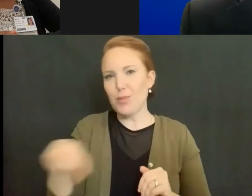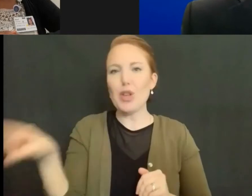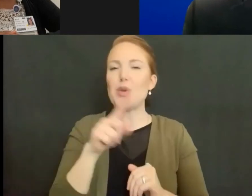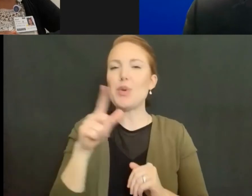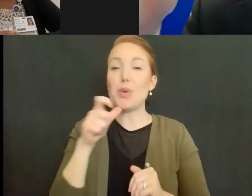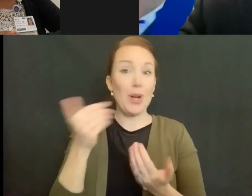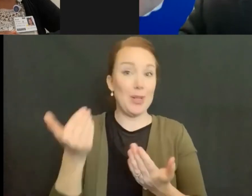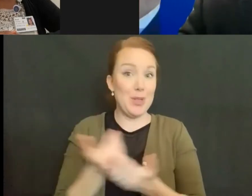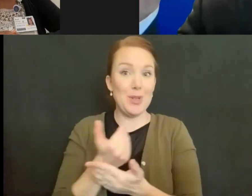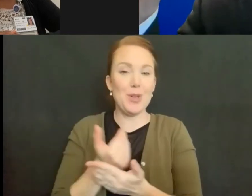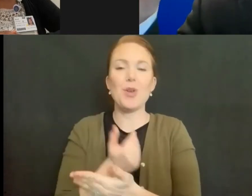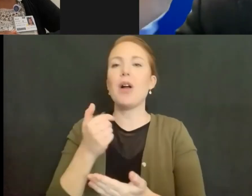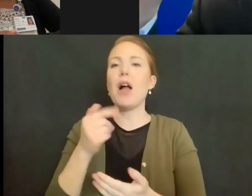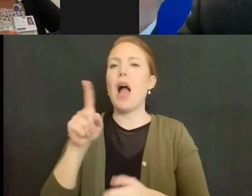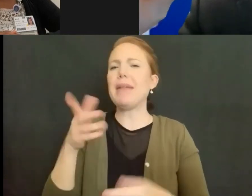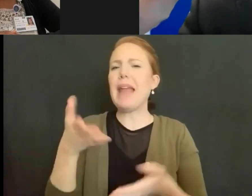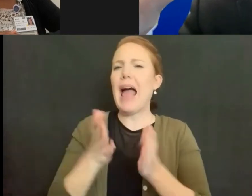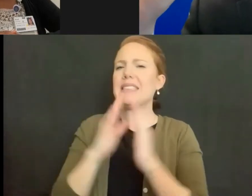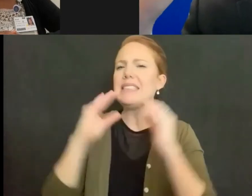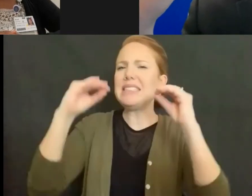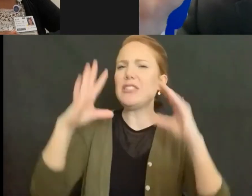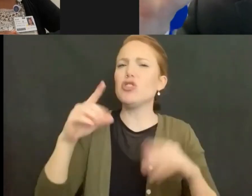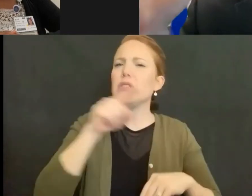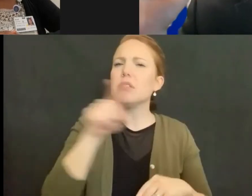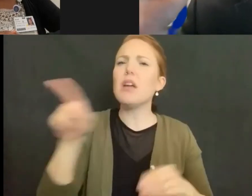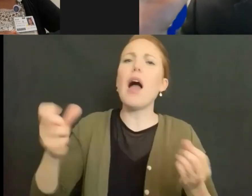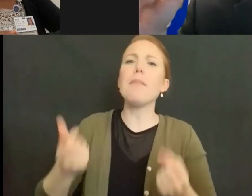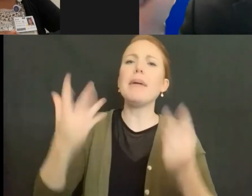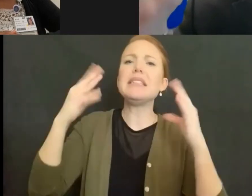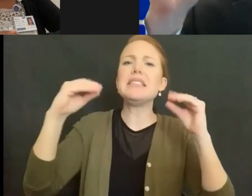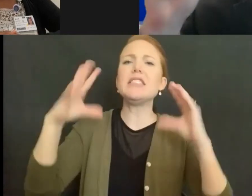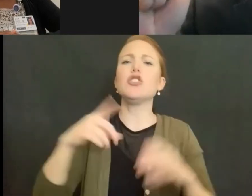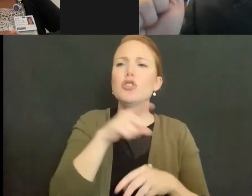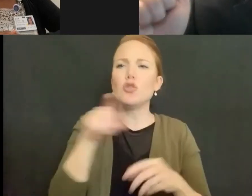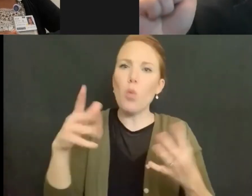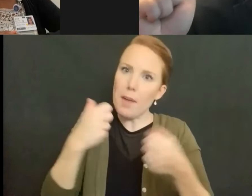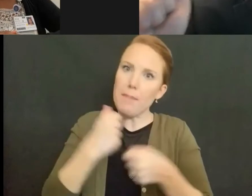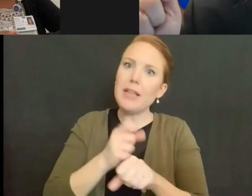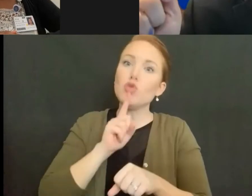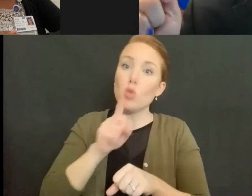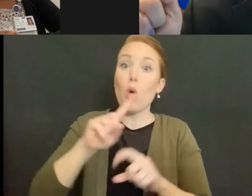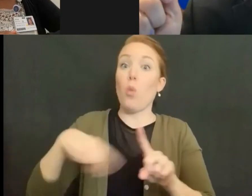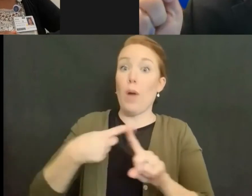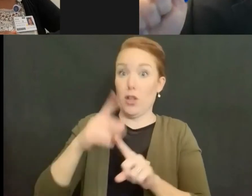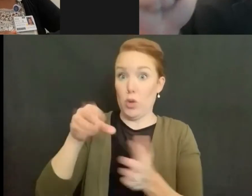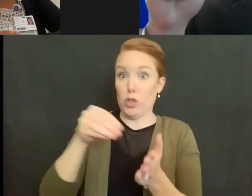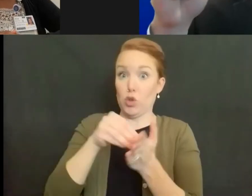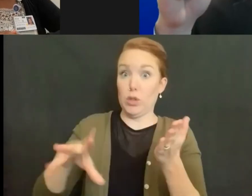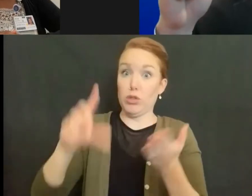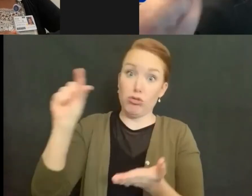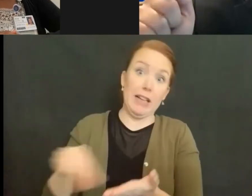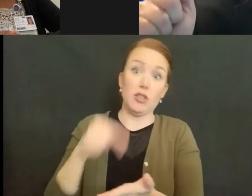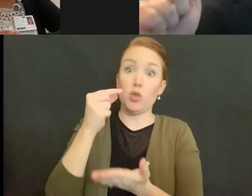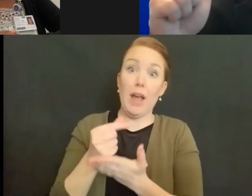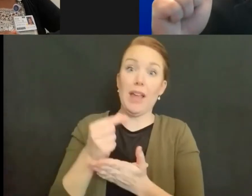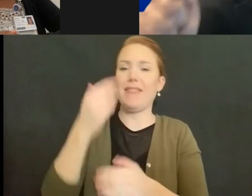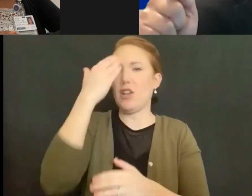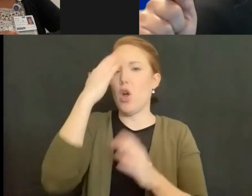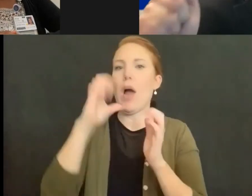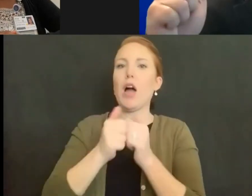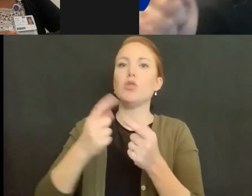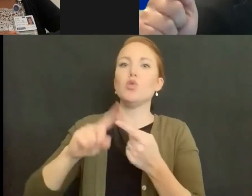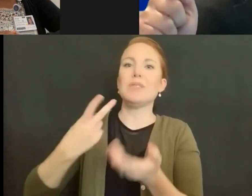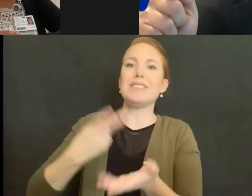learn. Let me ask the teachers a question. Teachers, how many of you want to make sure that by the time your students graduate, they know how to sign